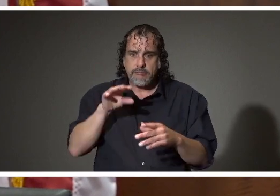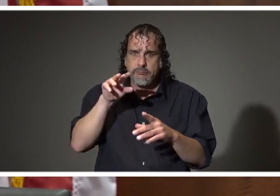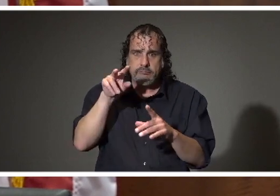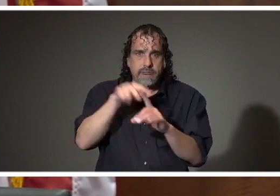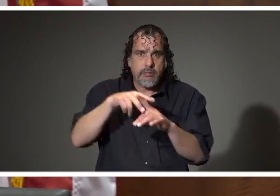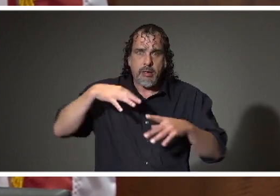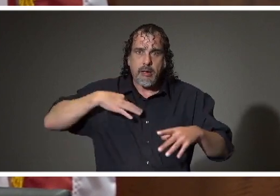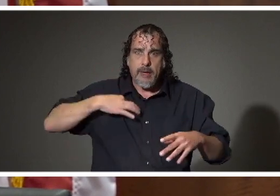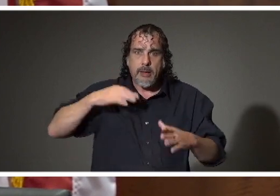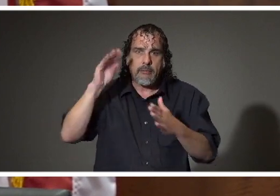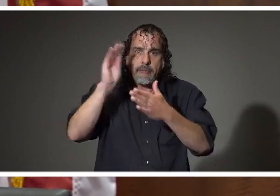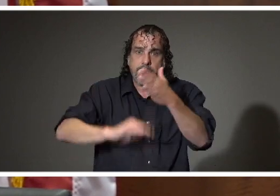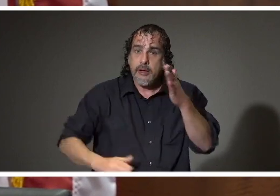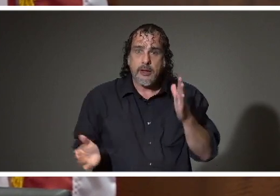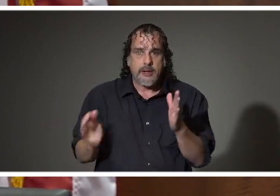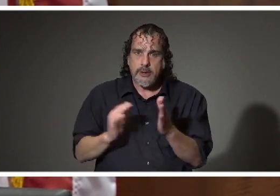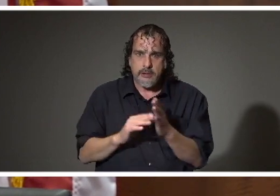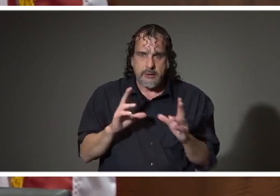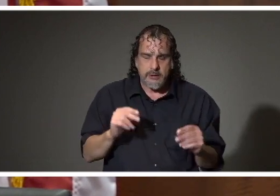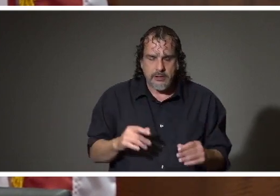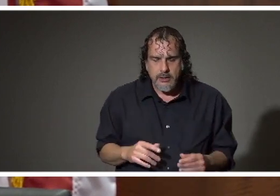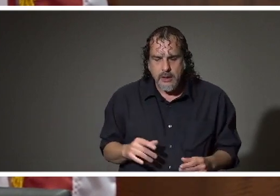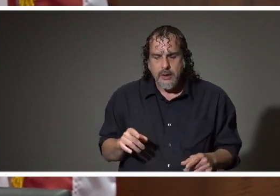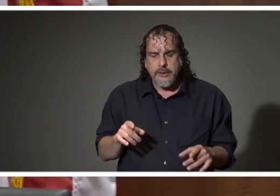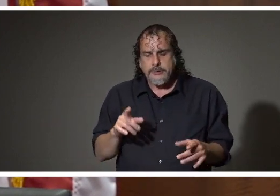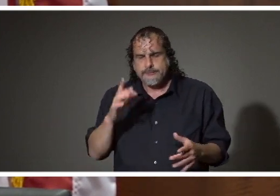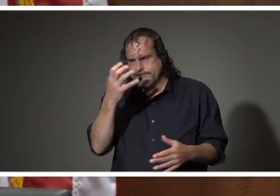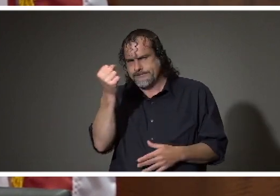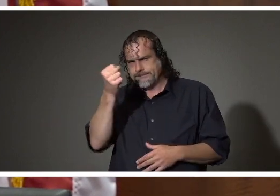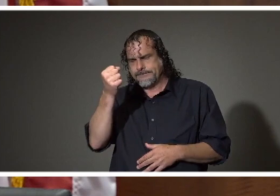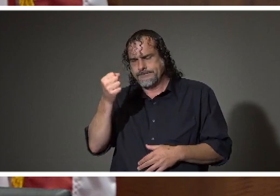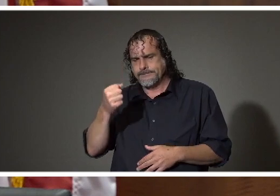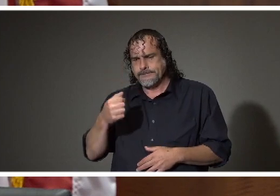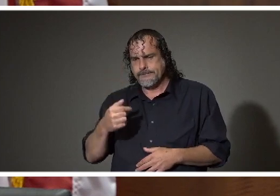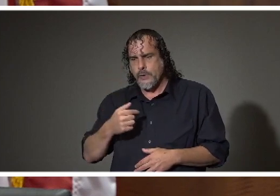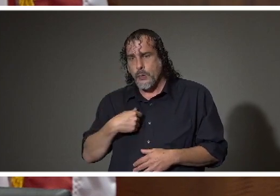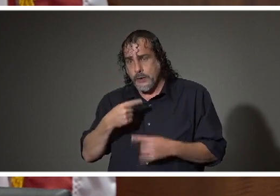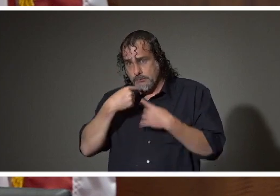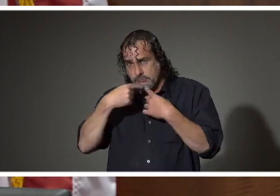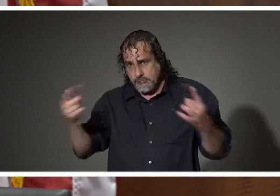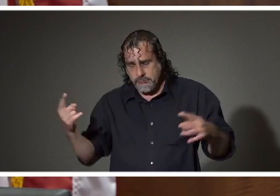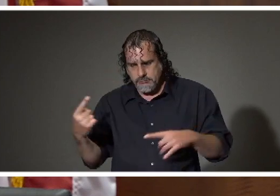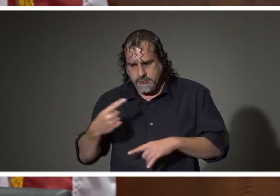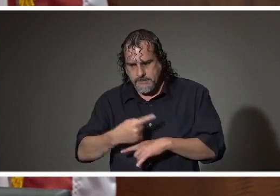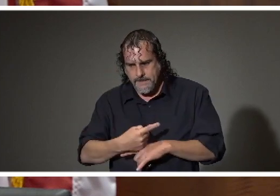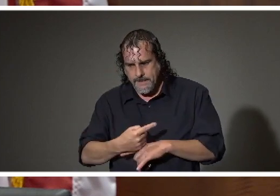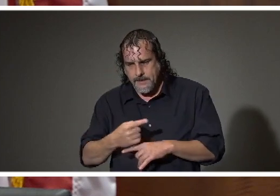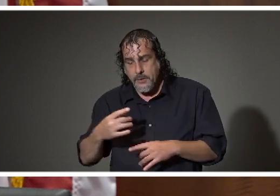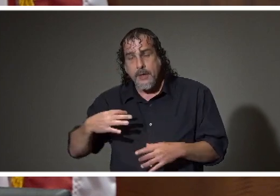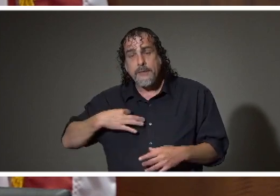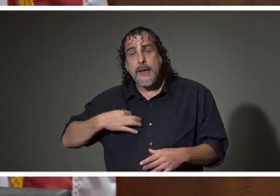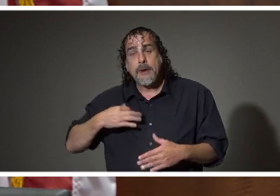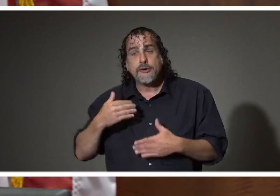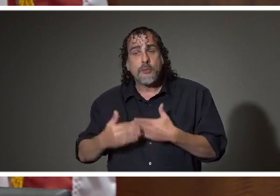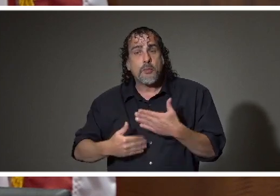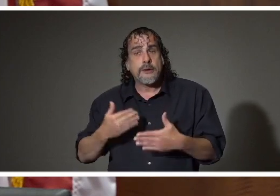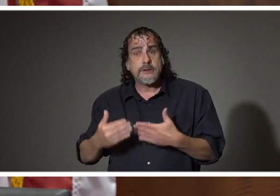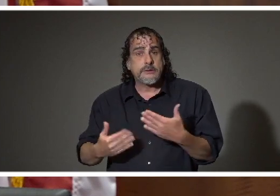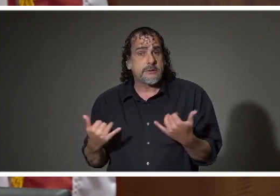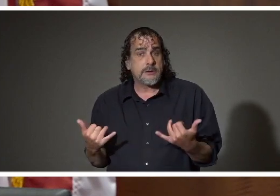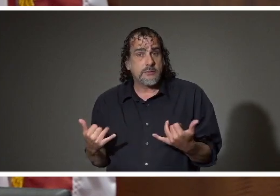another application. Let me back up and say, we announced today that the application process